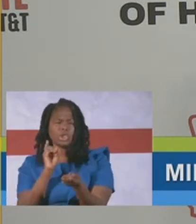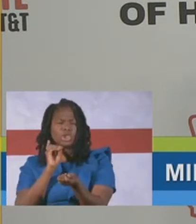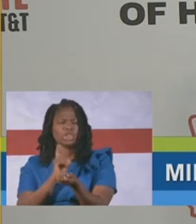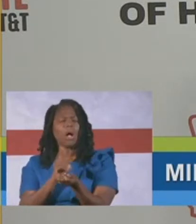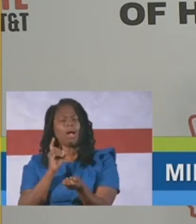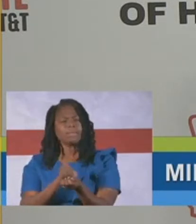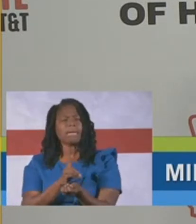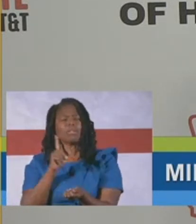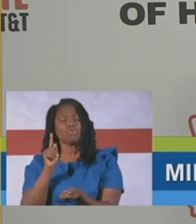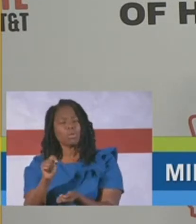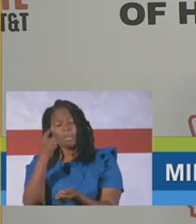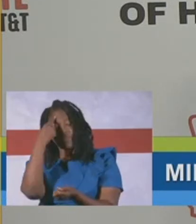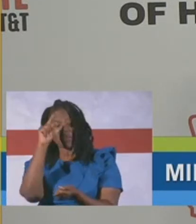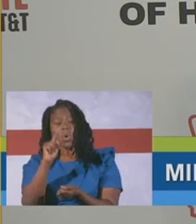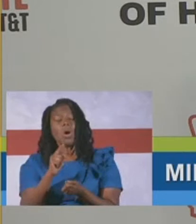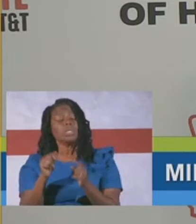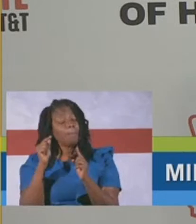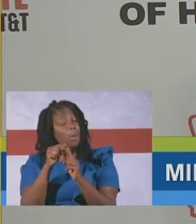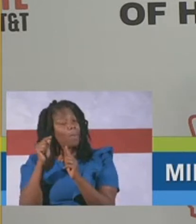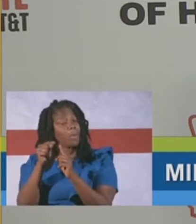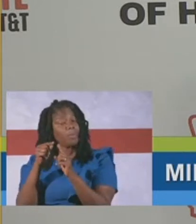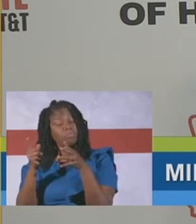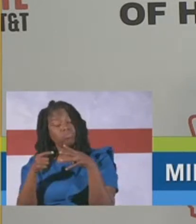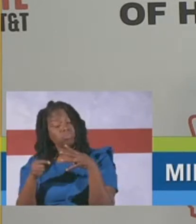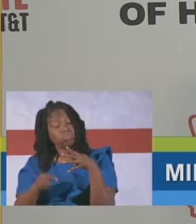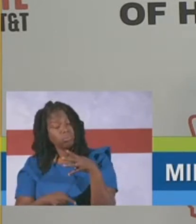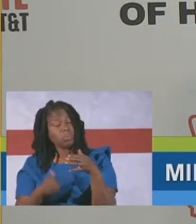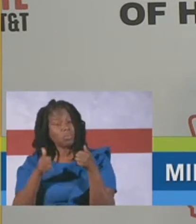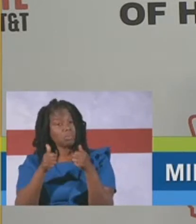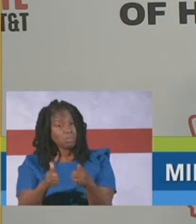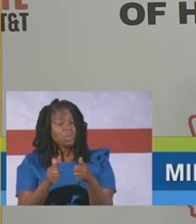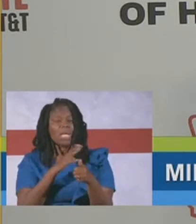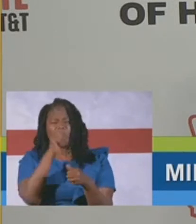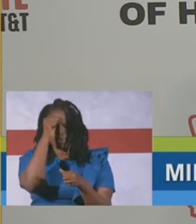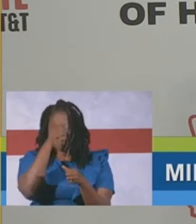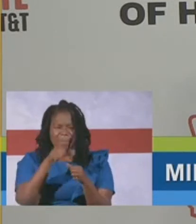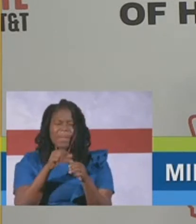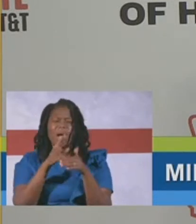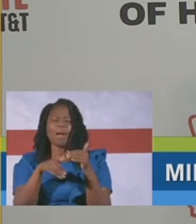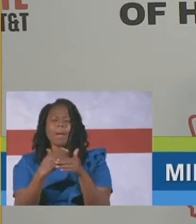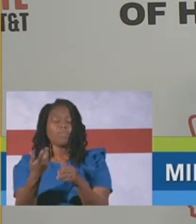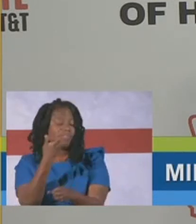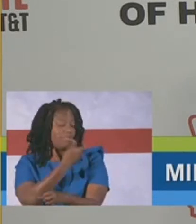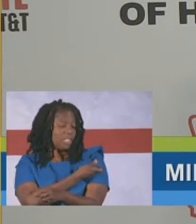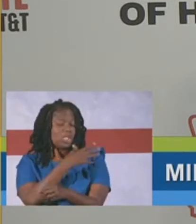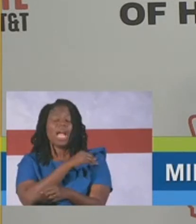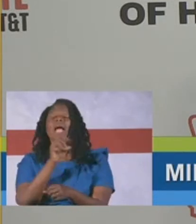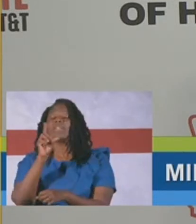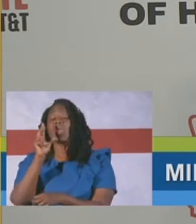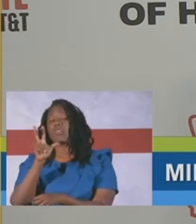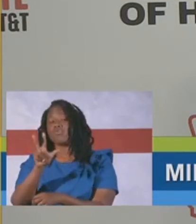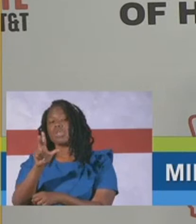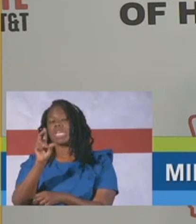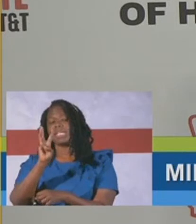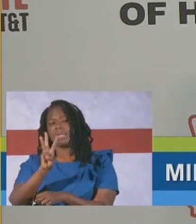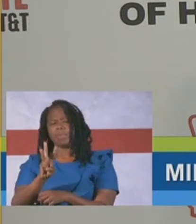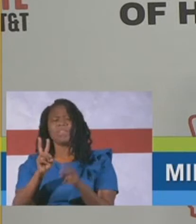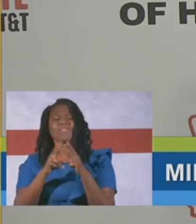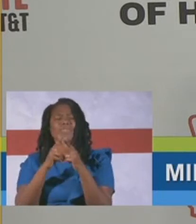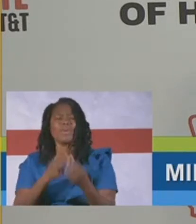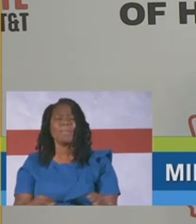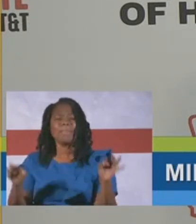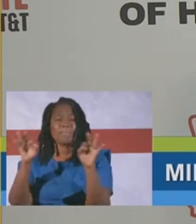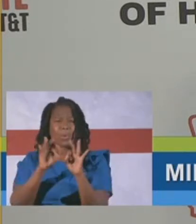tuberculosis, and of course the reminder about vaccination and the 3 W's. Very, very important. They continue to